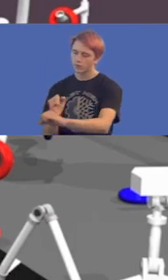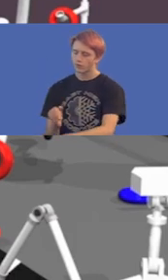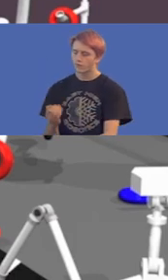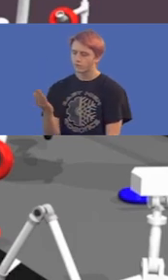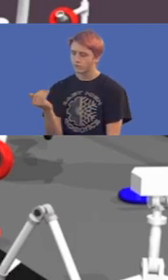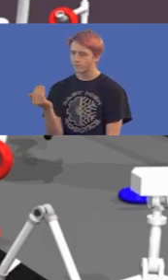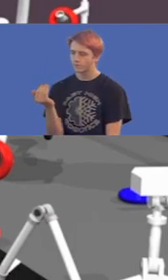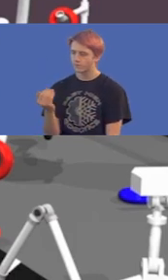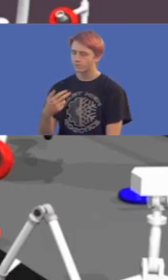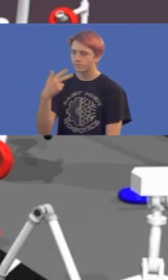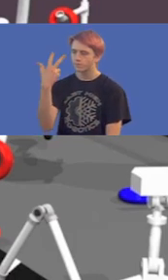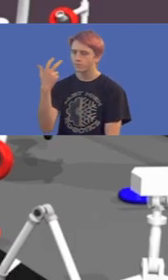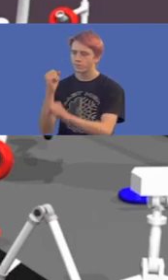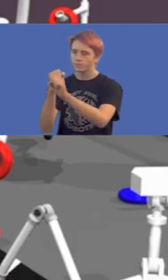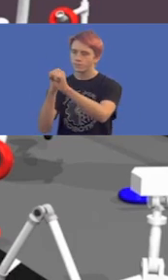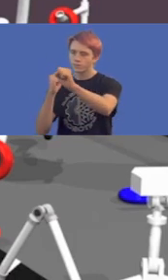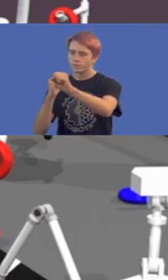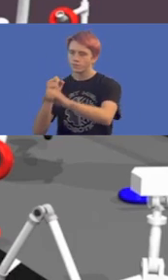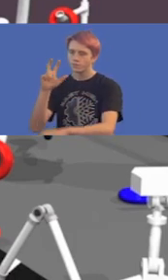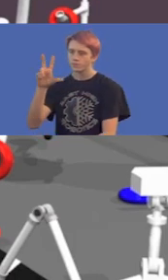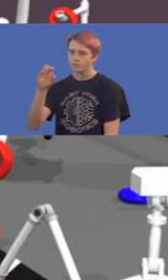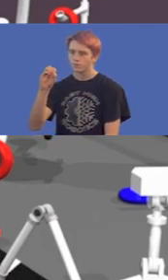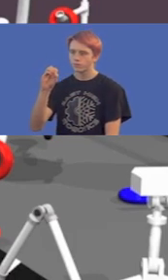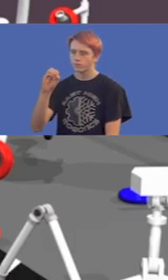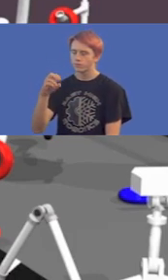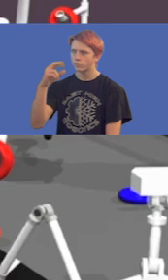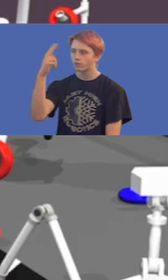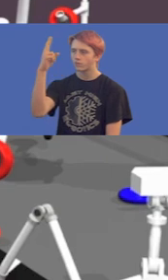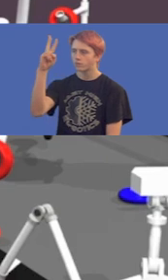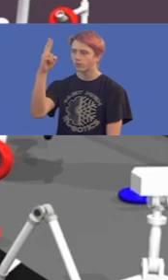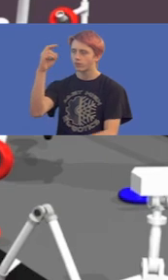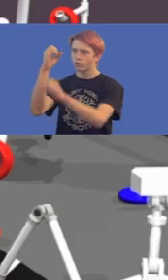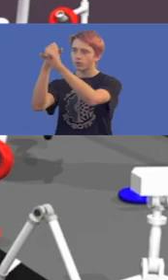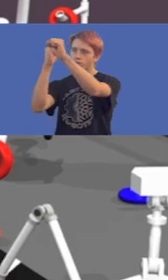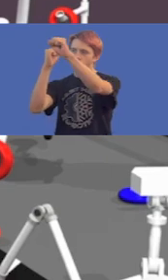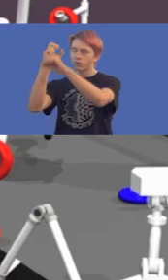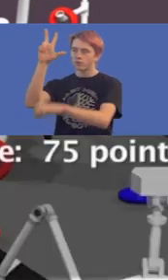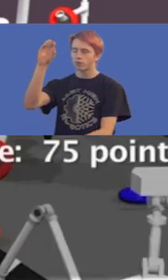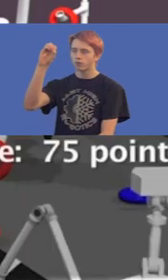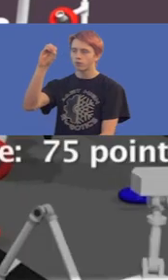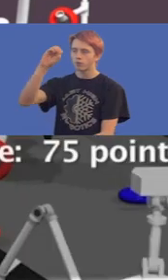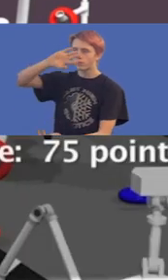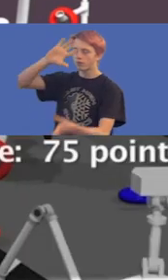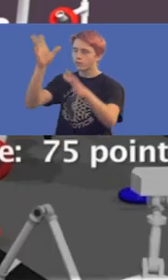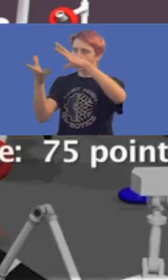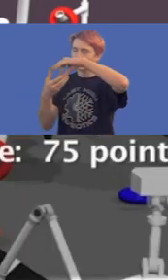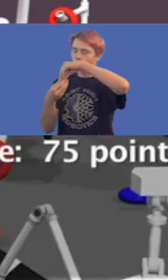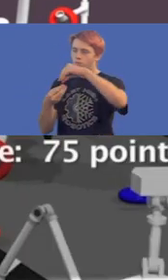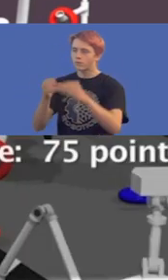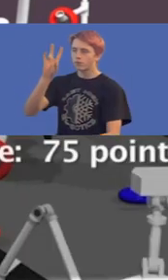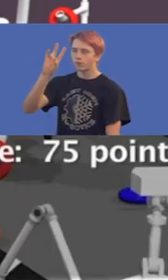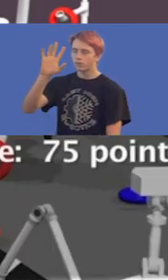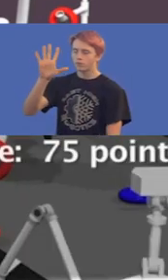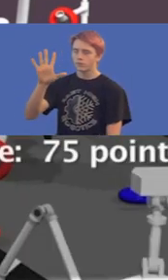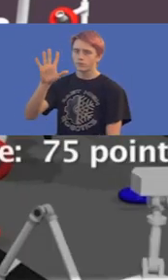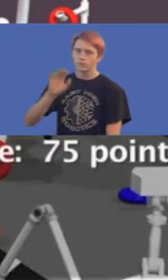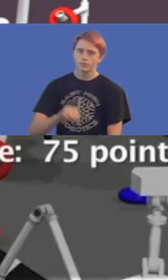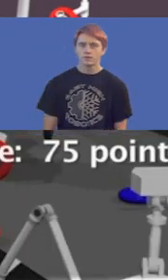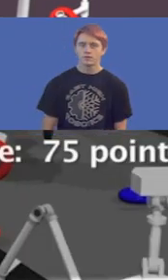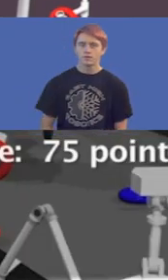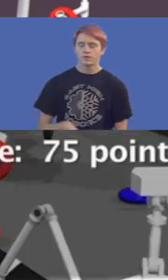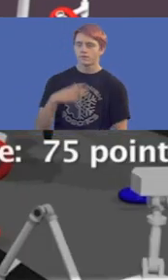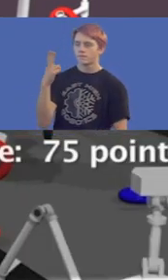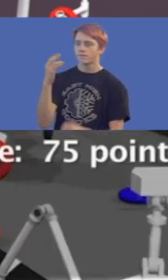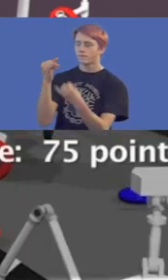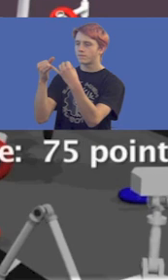15 points, 3 on the middle pegs for 30 points, and 2 on the top for 30 points. That's 75 points total.